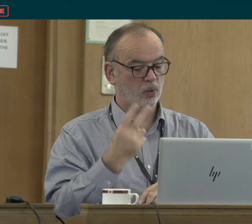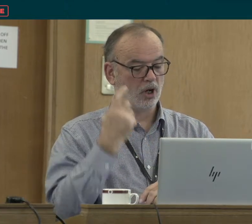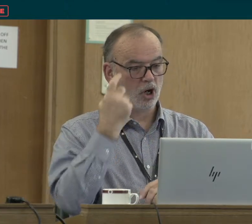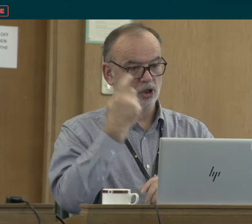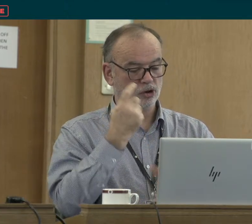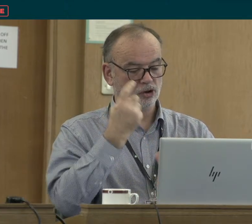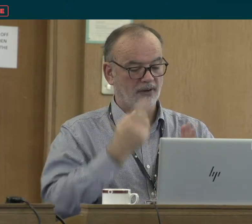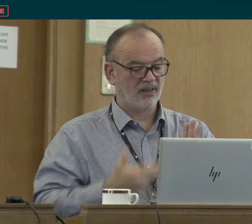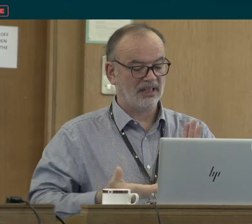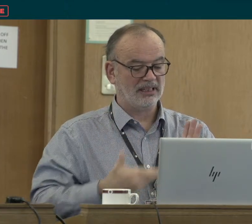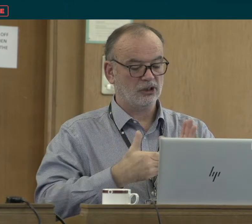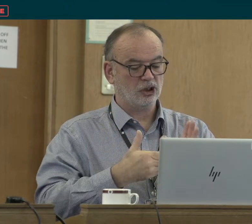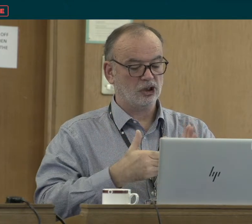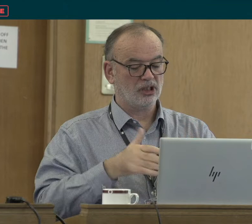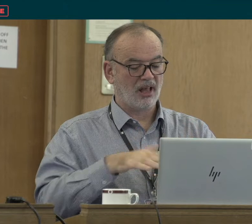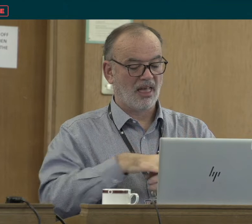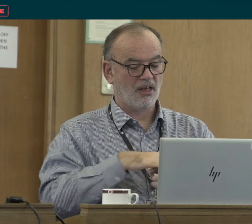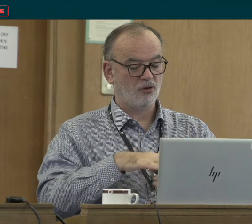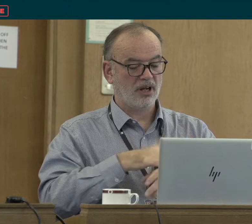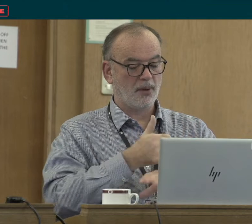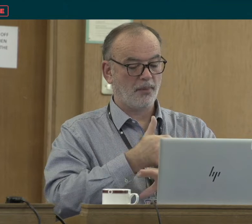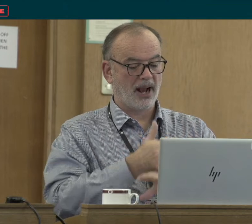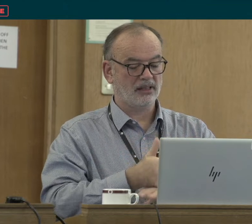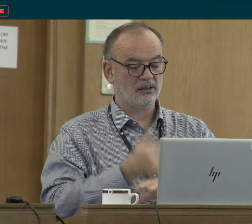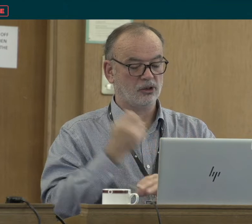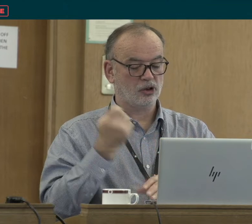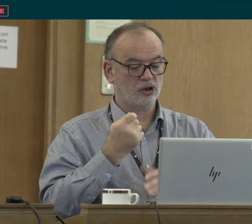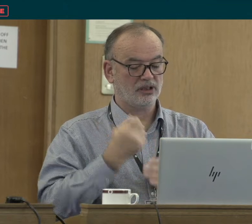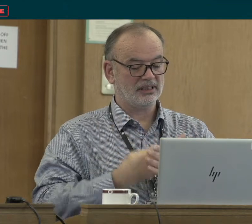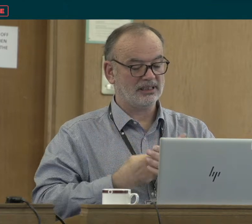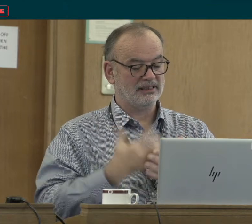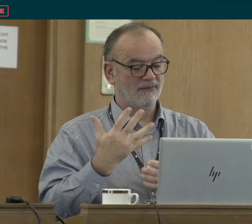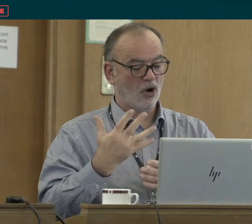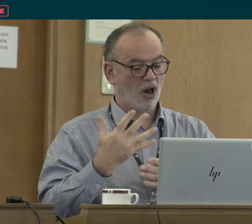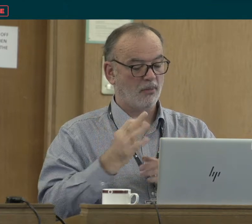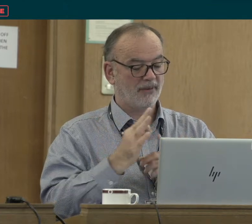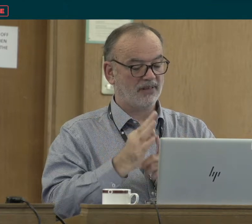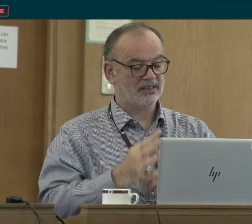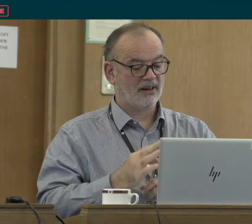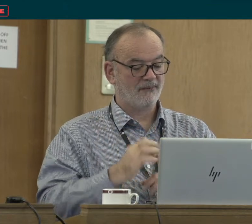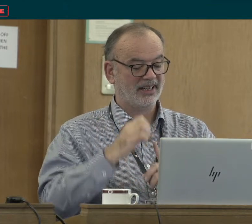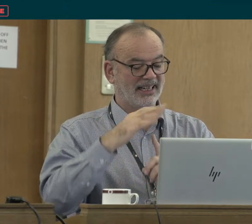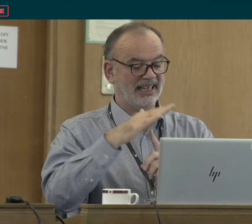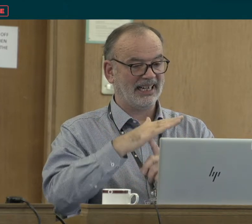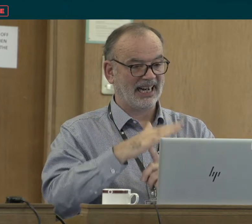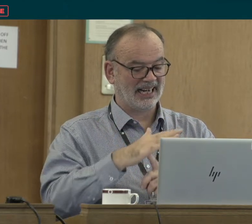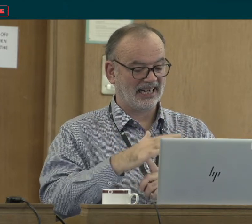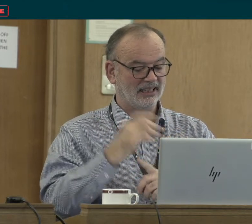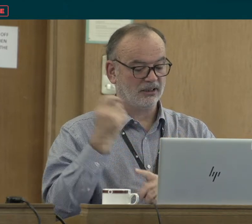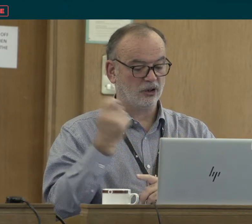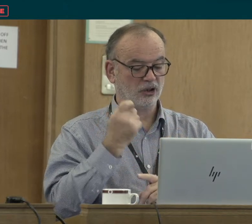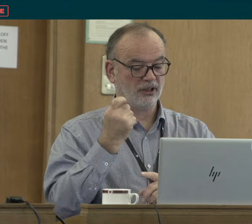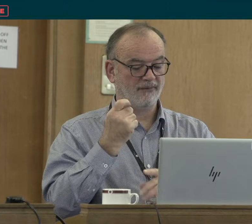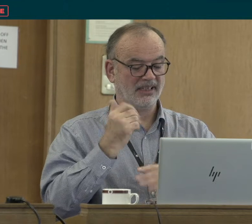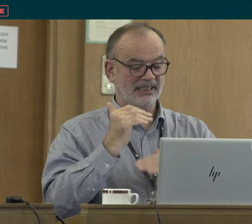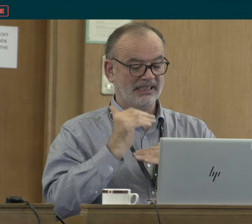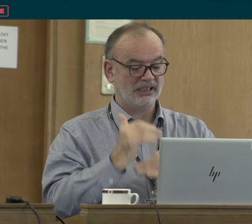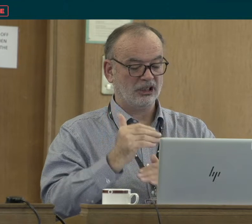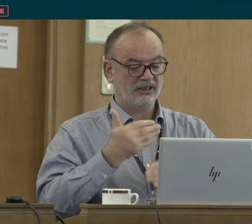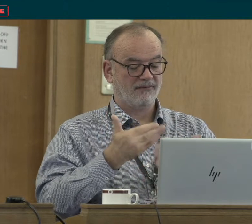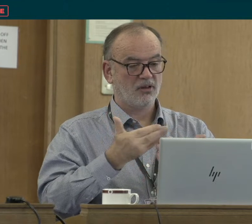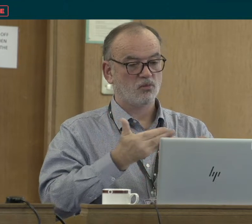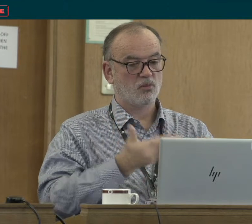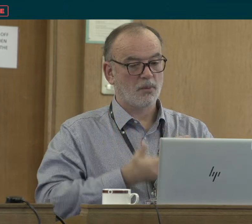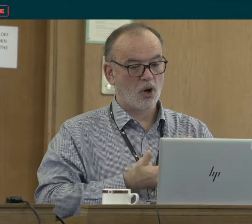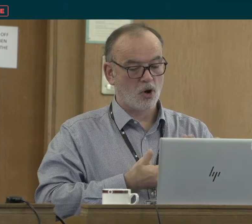And then 2.2, to consider the additional area-based successes and developments,